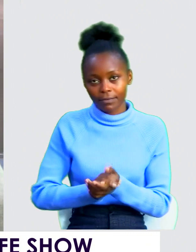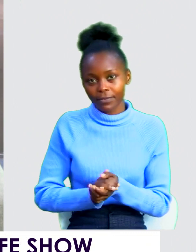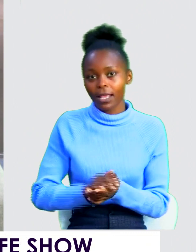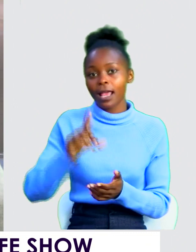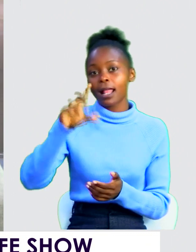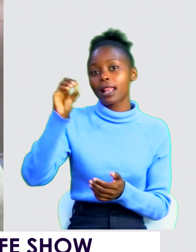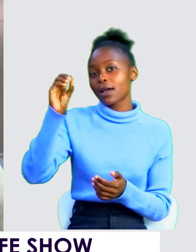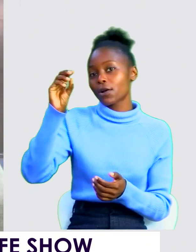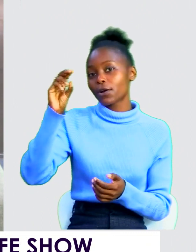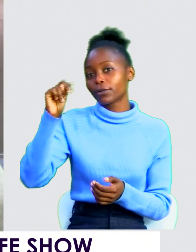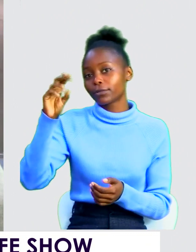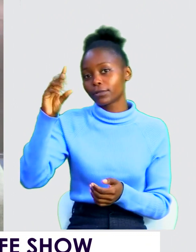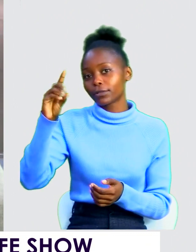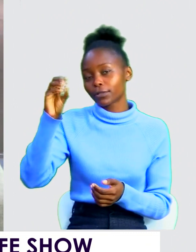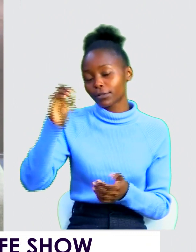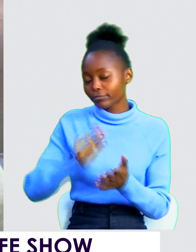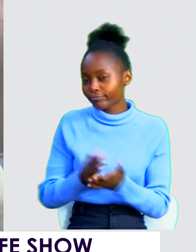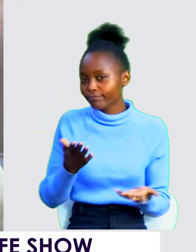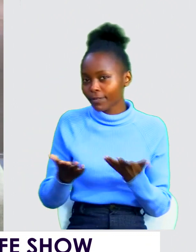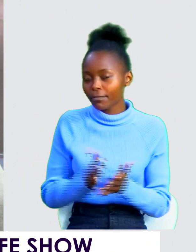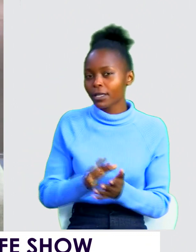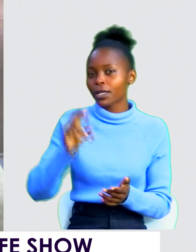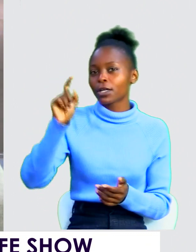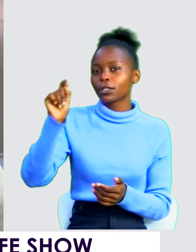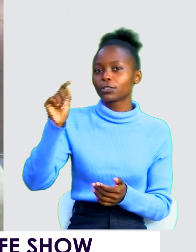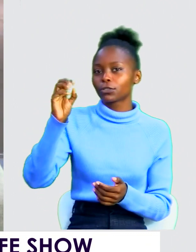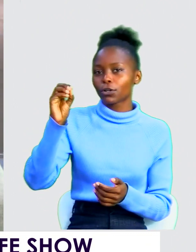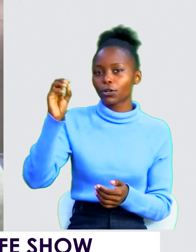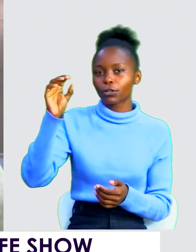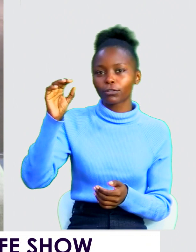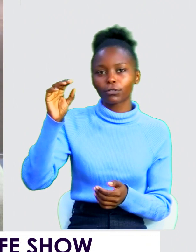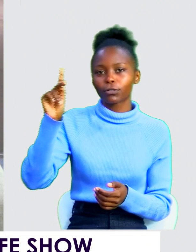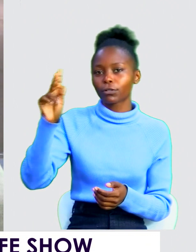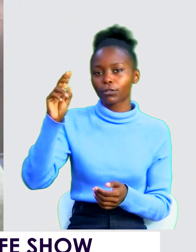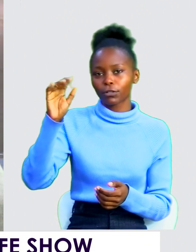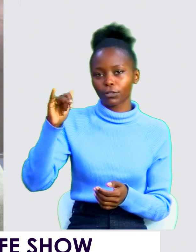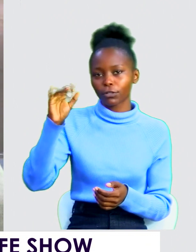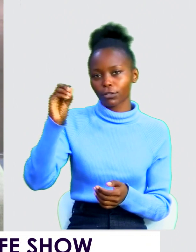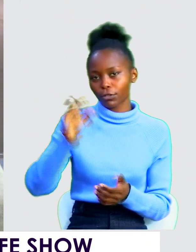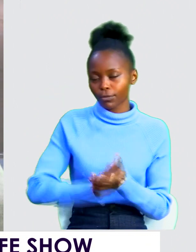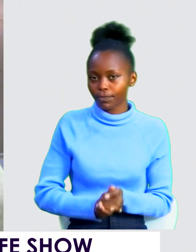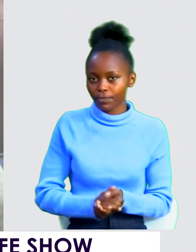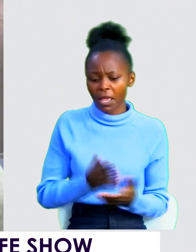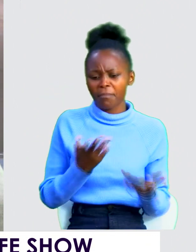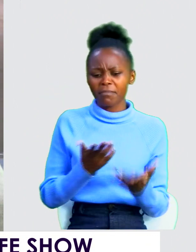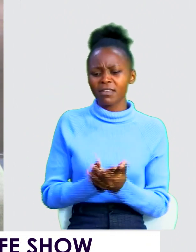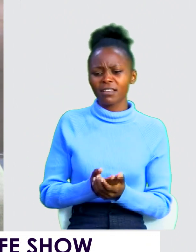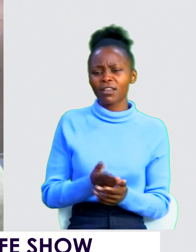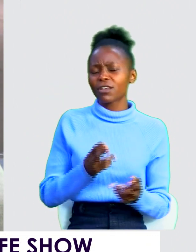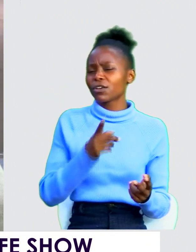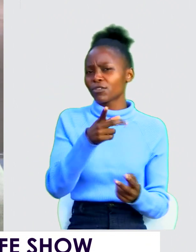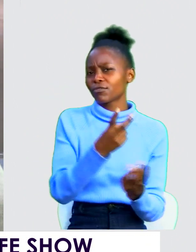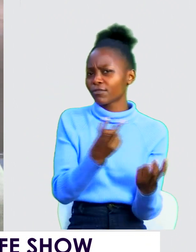Tokyo. Or maybe you're watching this from Johannesburg. or from a village somewhere in